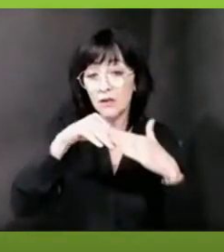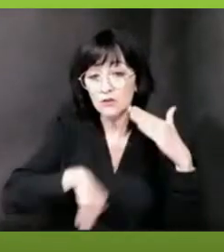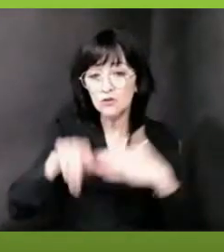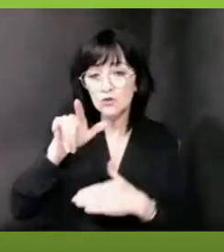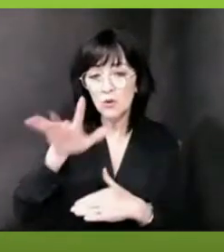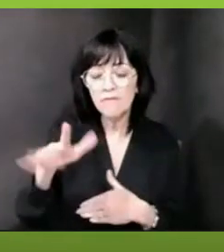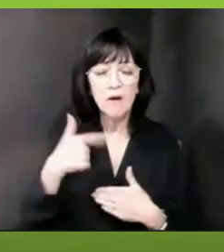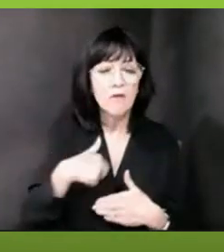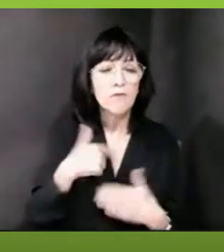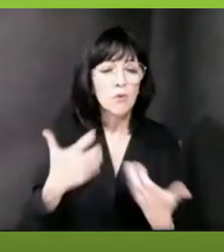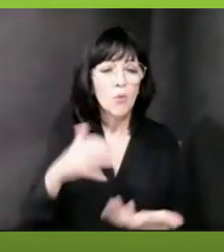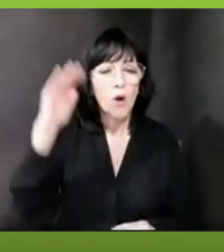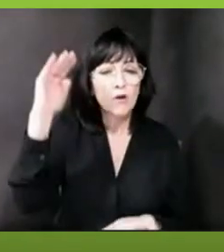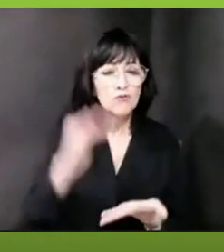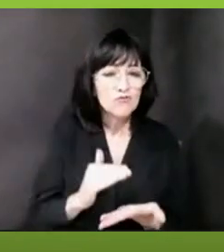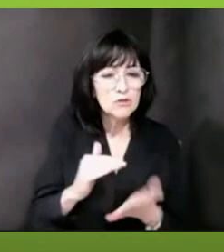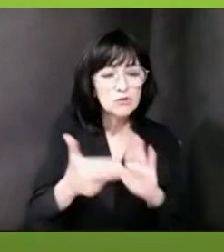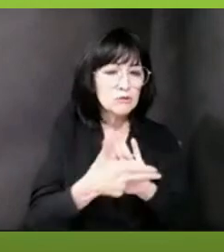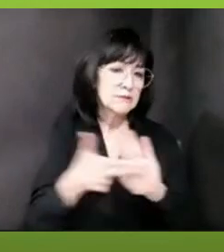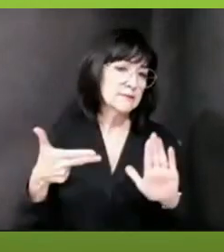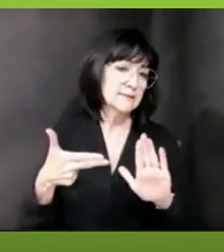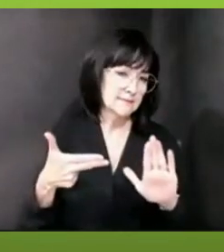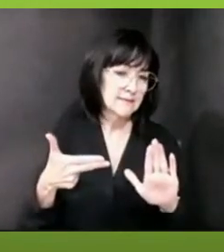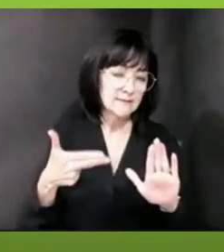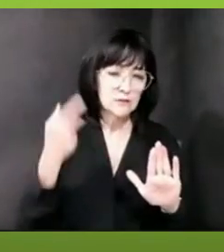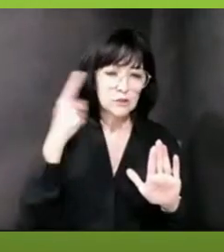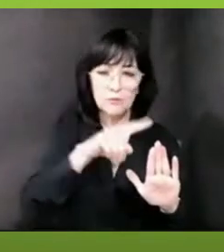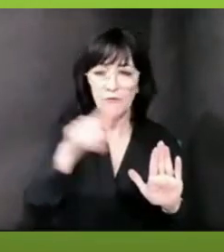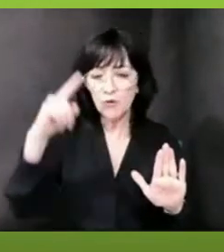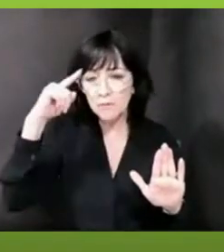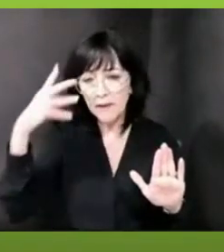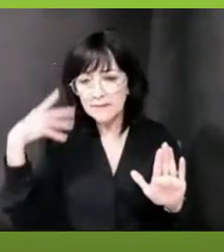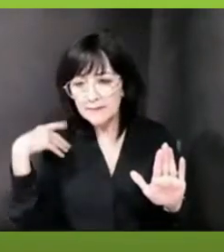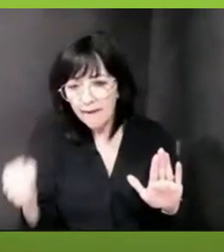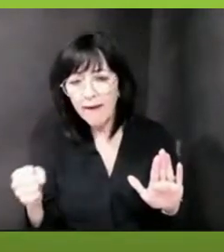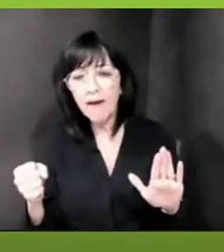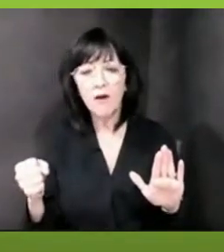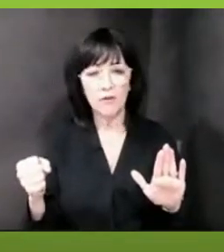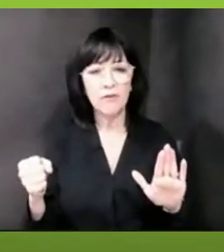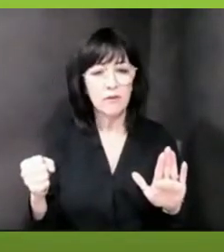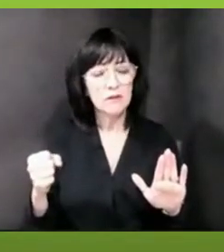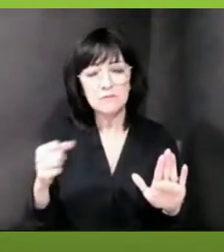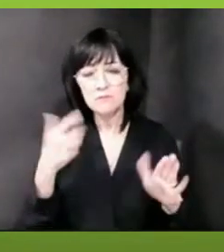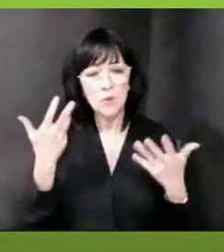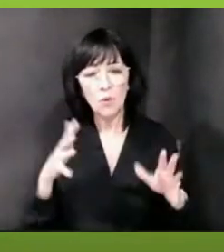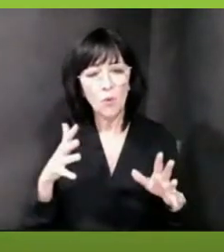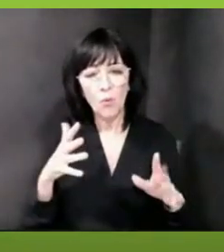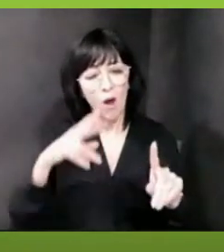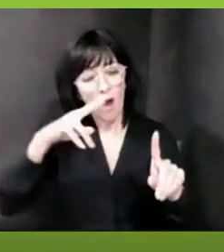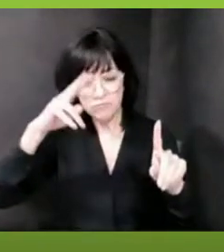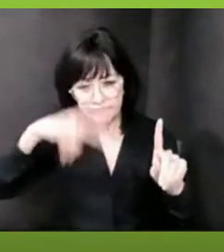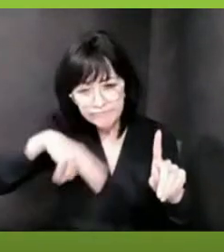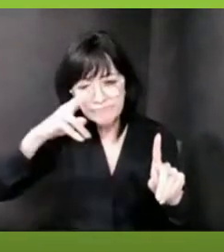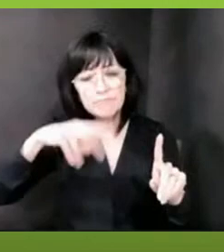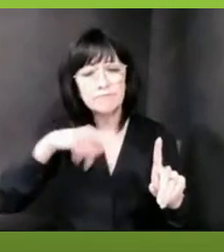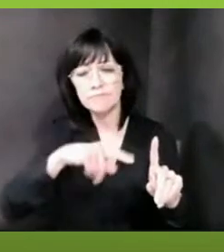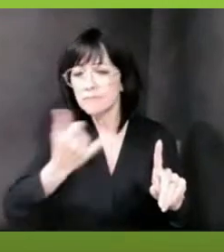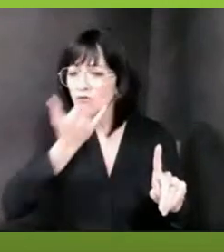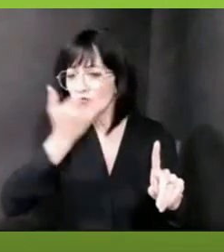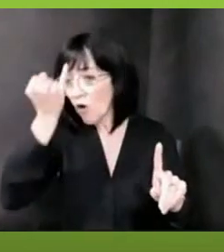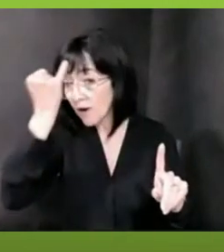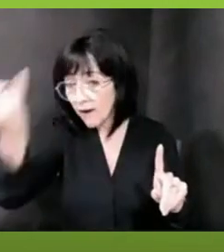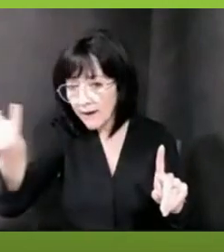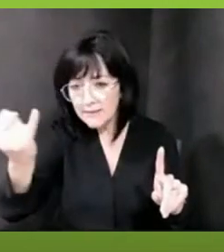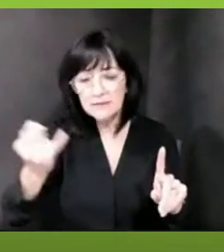health. And that is basically a negative association with mental health that can cause for people not to get